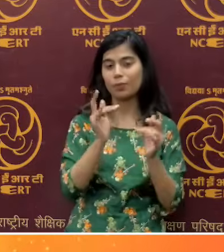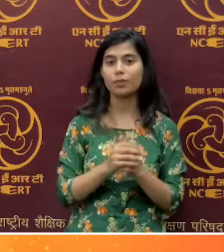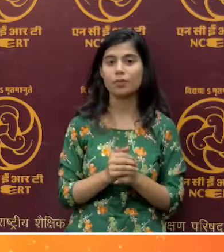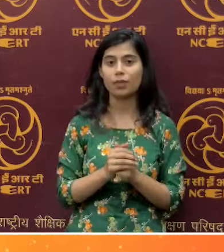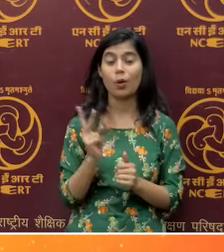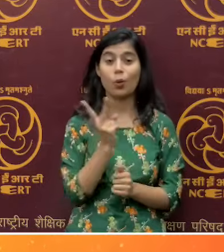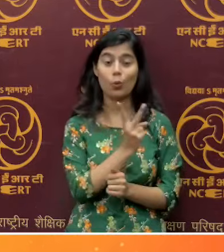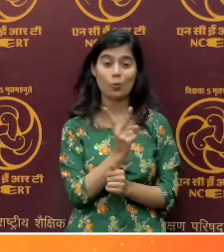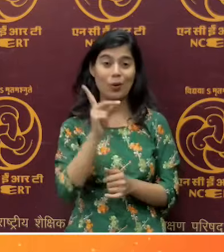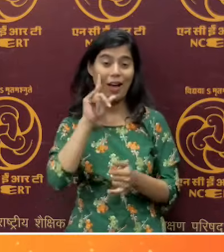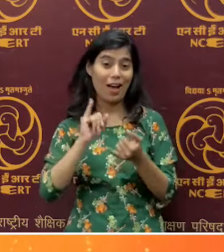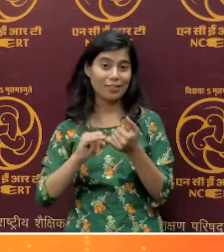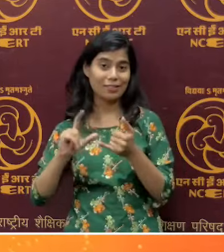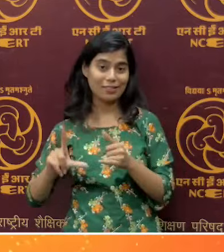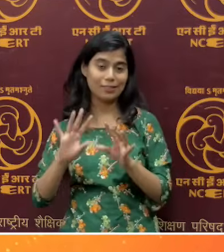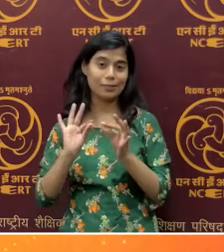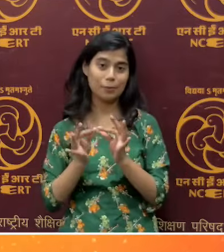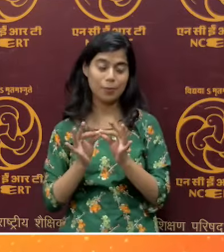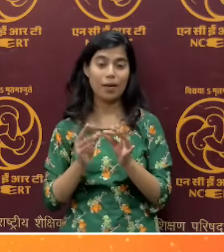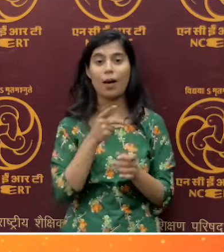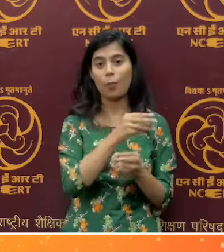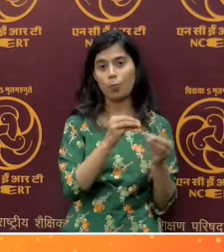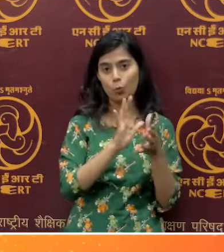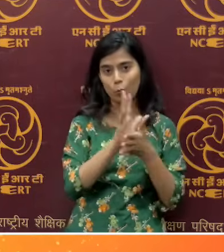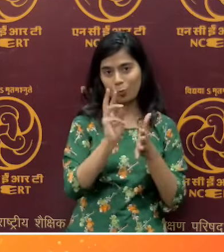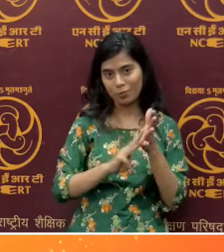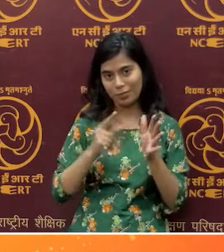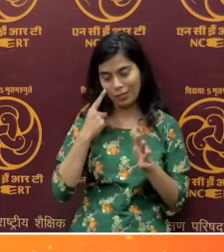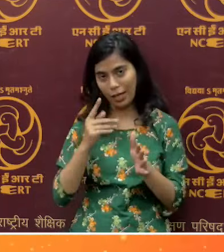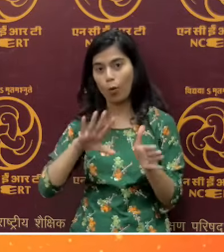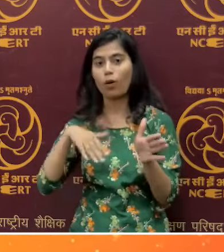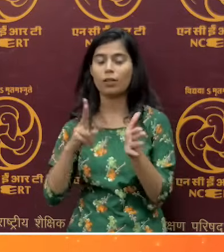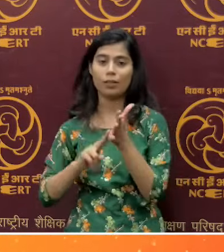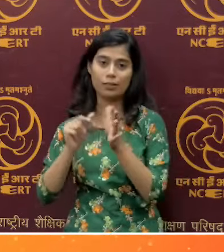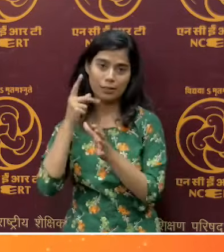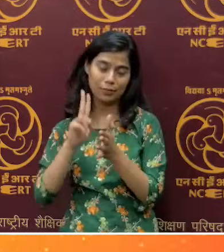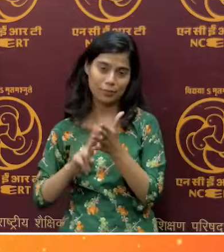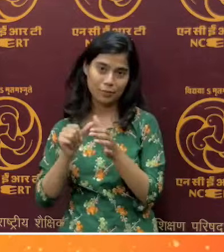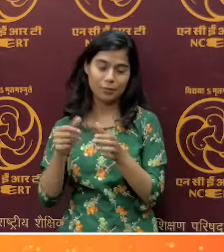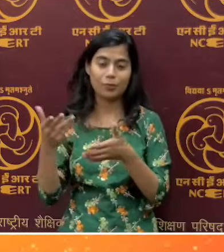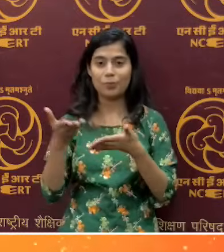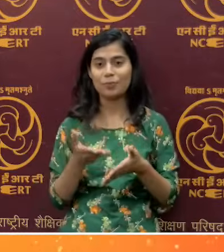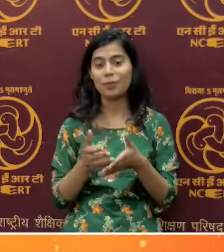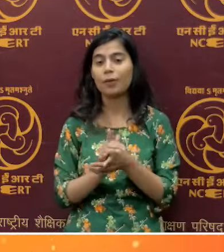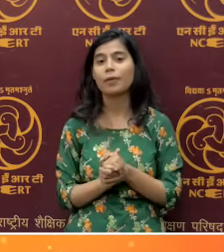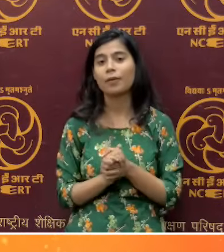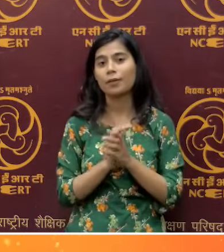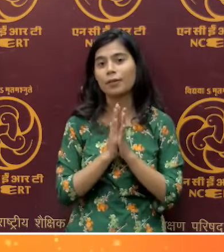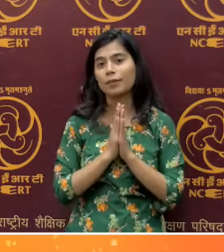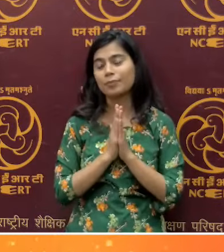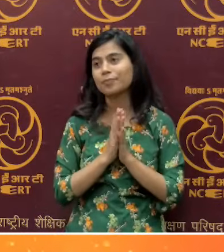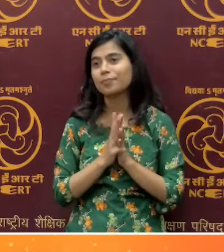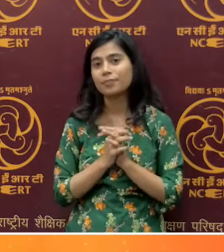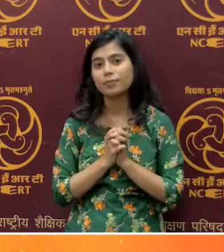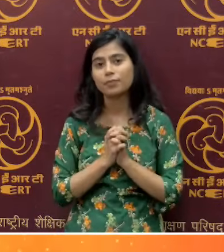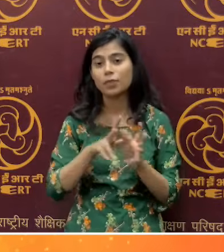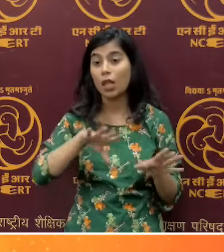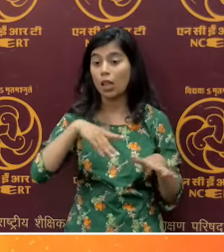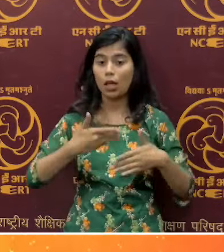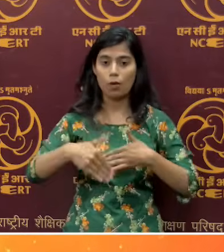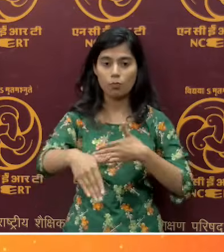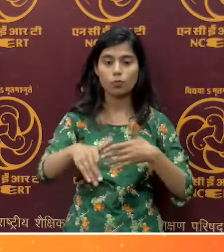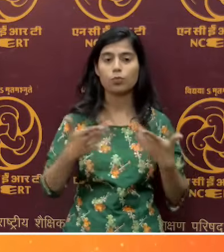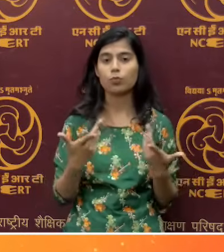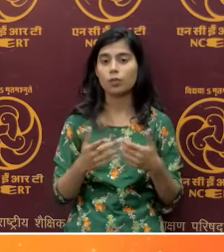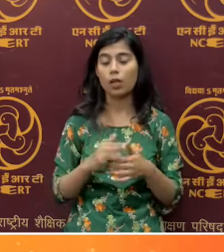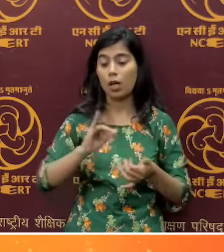my ISL interpreters, Ms. Naina and Ms. Bhumi, thank you so much for your contribution to the session. So dear viewers, this entire journey has